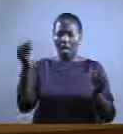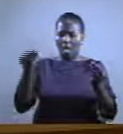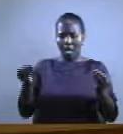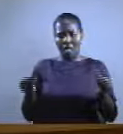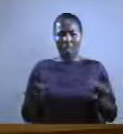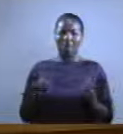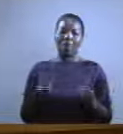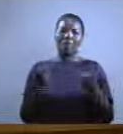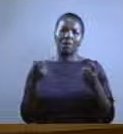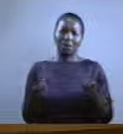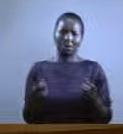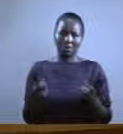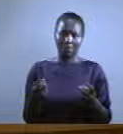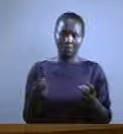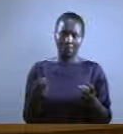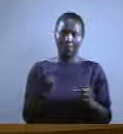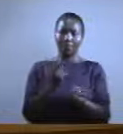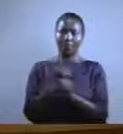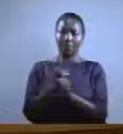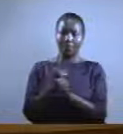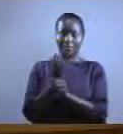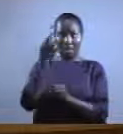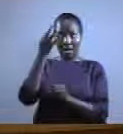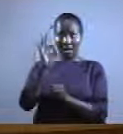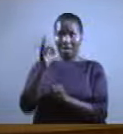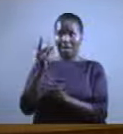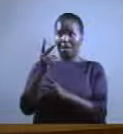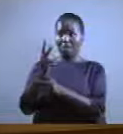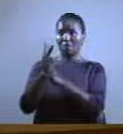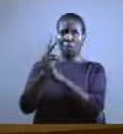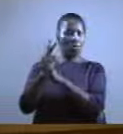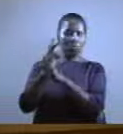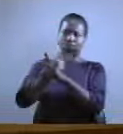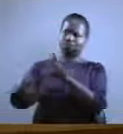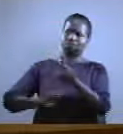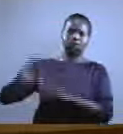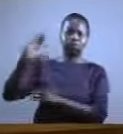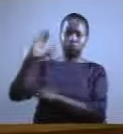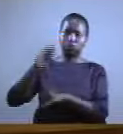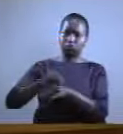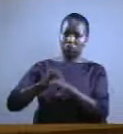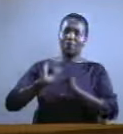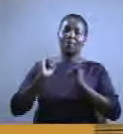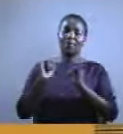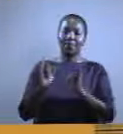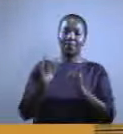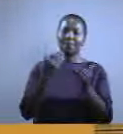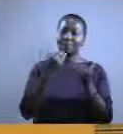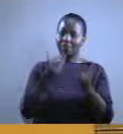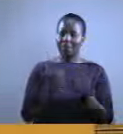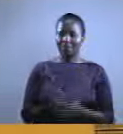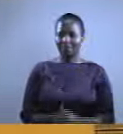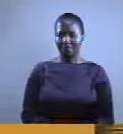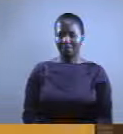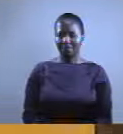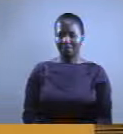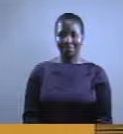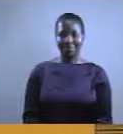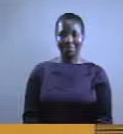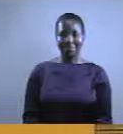targets, and our mounting government debt will become a serious problem. Thank you. Thank you